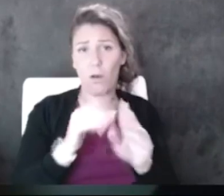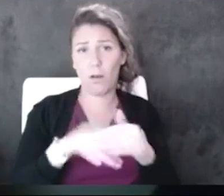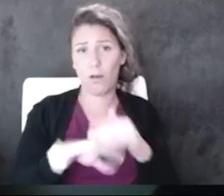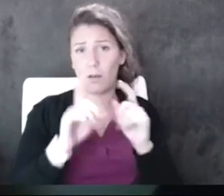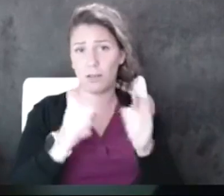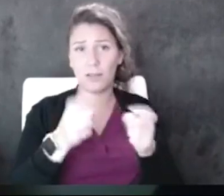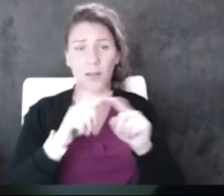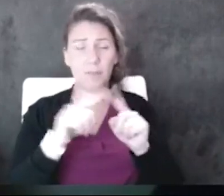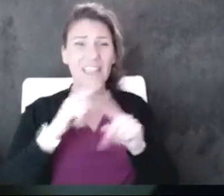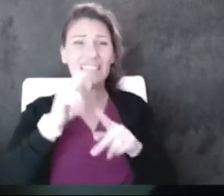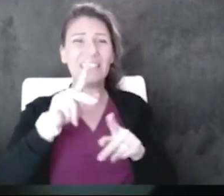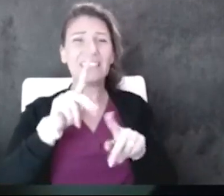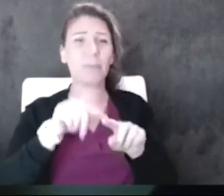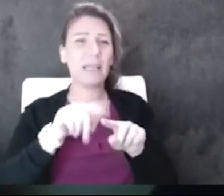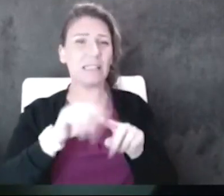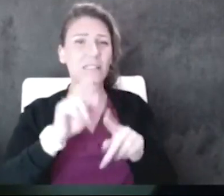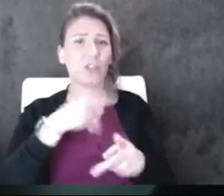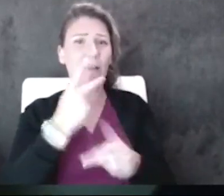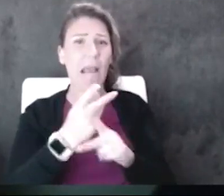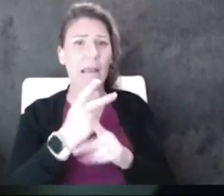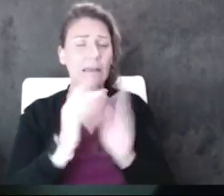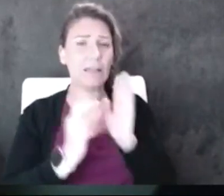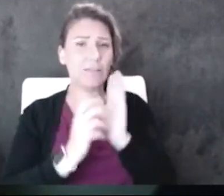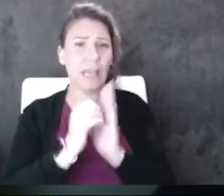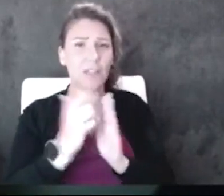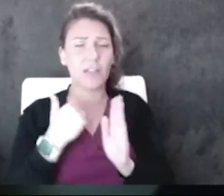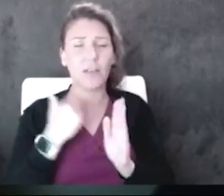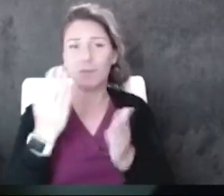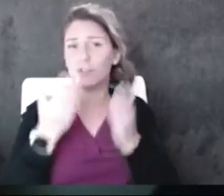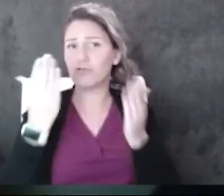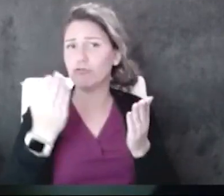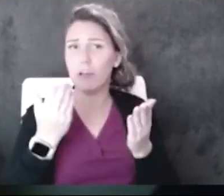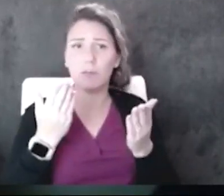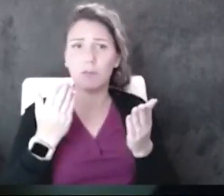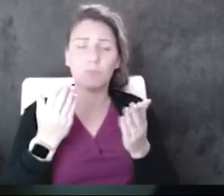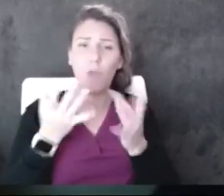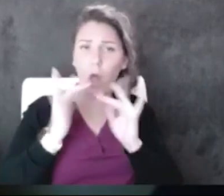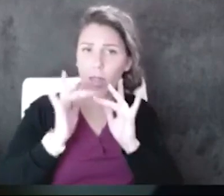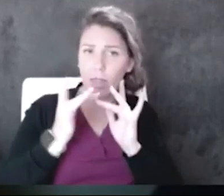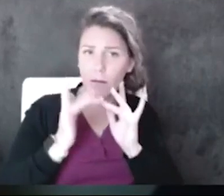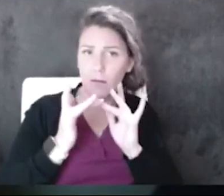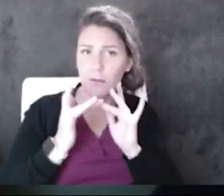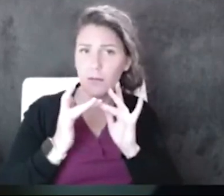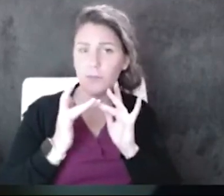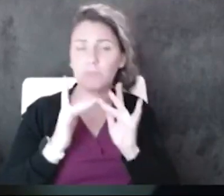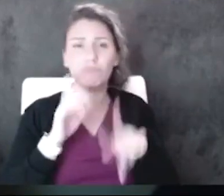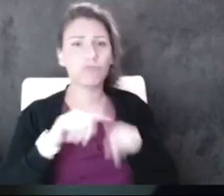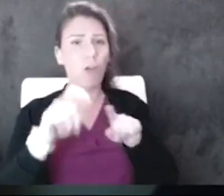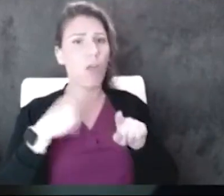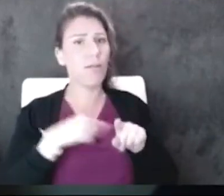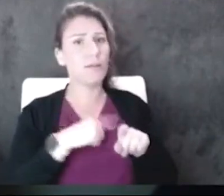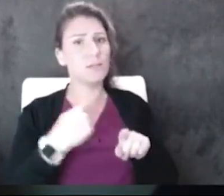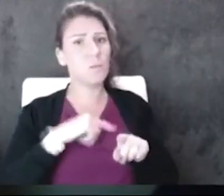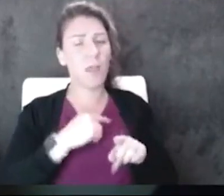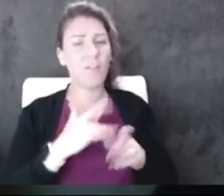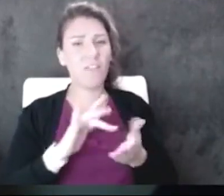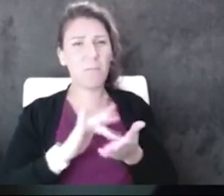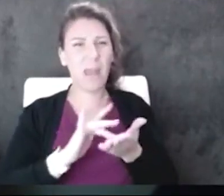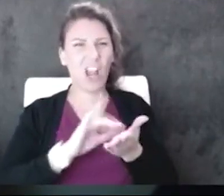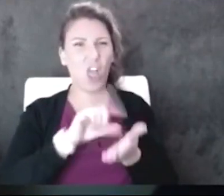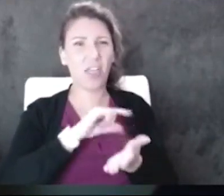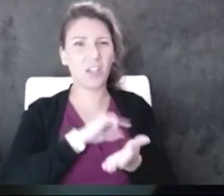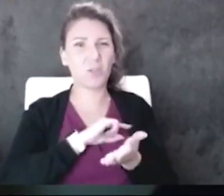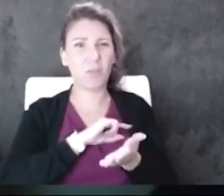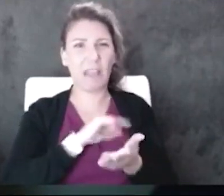type of cancer. I would suggest that you go online. Give us a call. We have a medical eligibility hotline